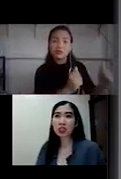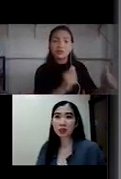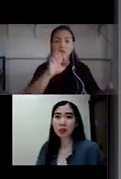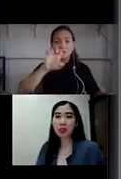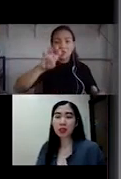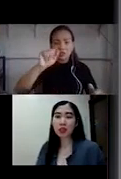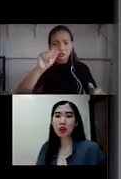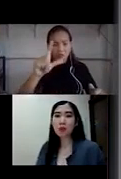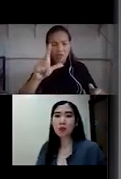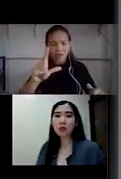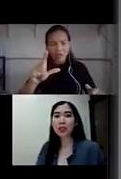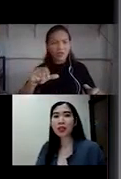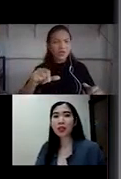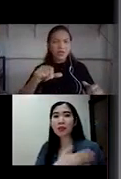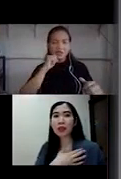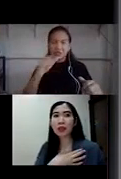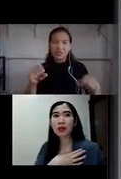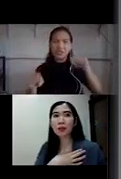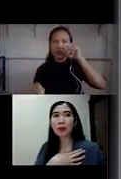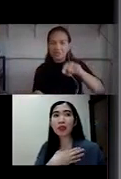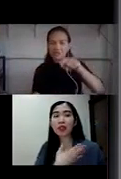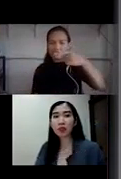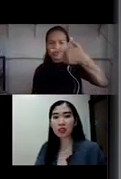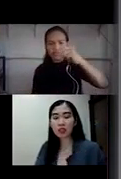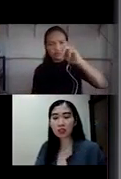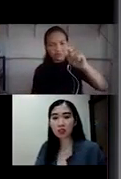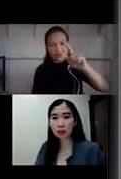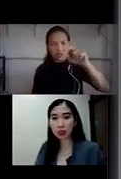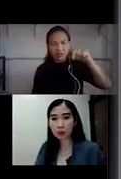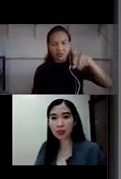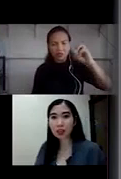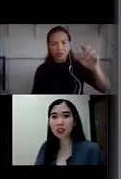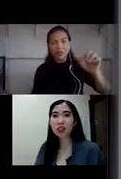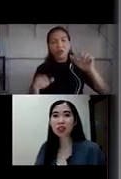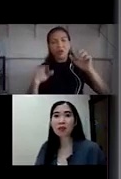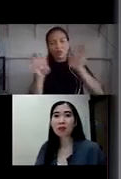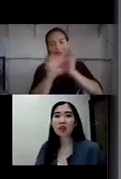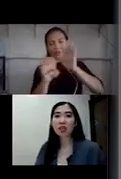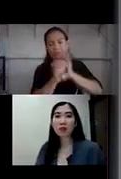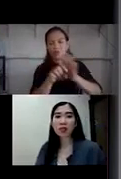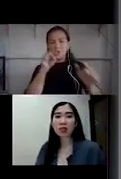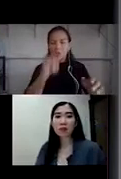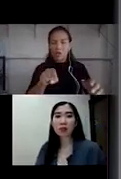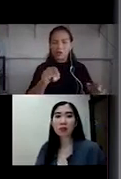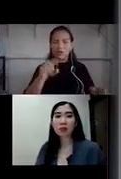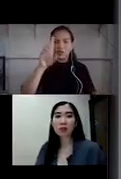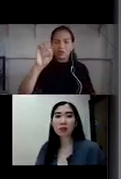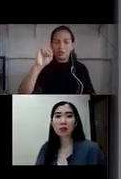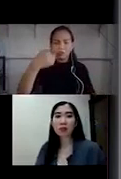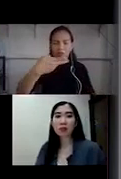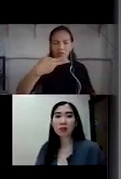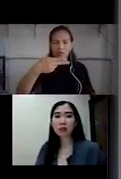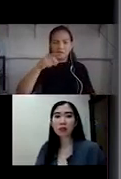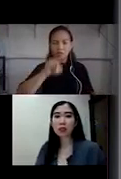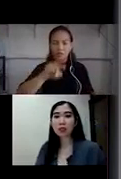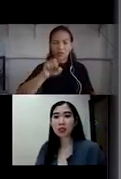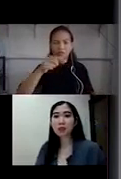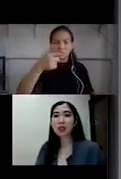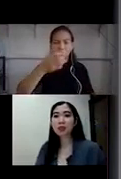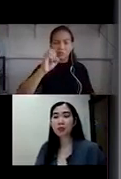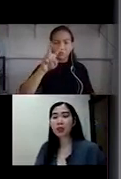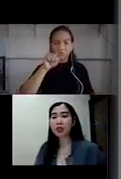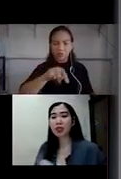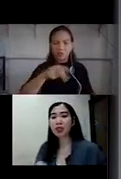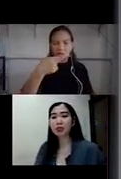at gmail.com. Kunyari kami at doh.gov.ph, pero ang gamit namin platform is